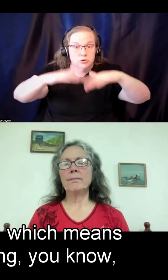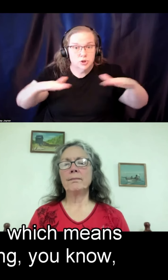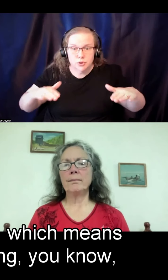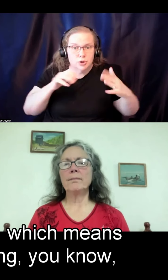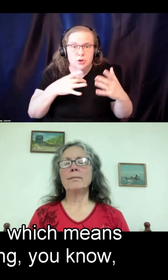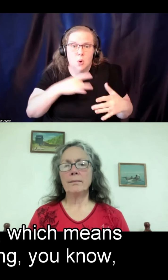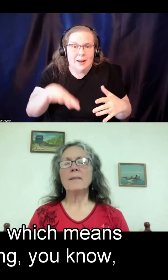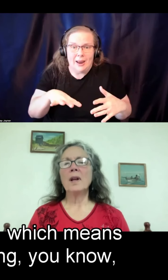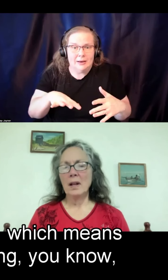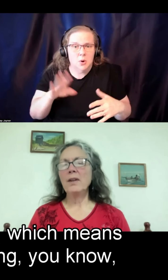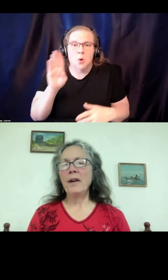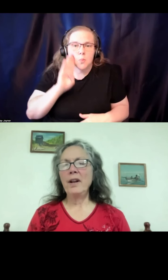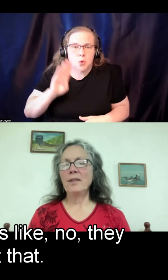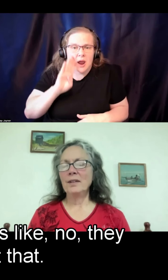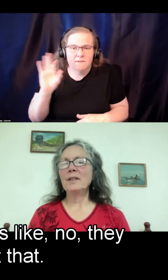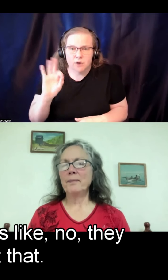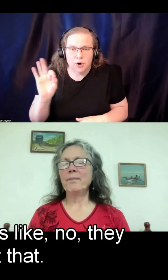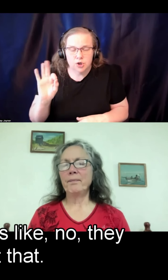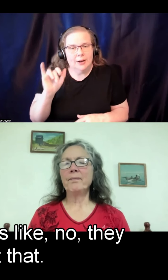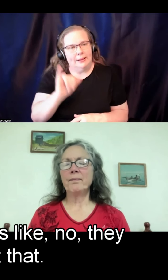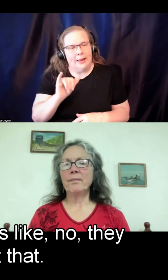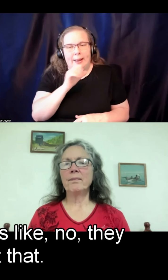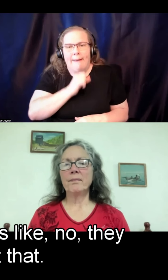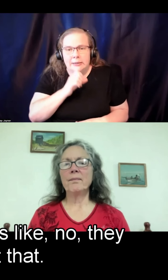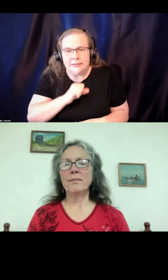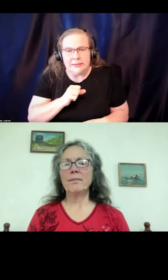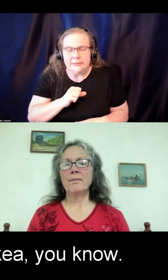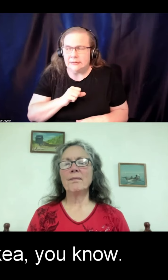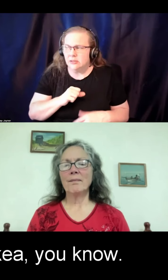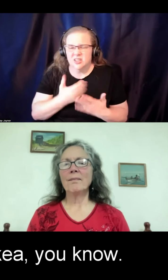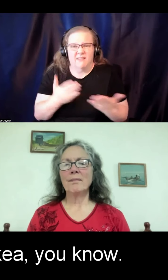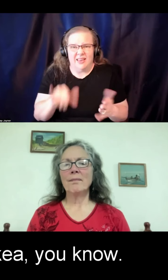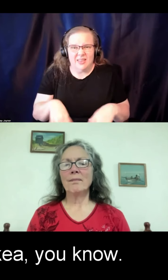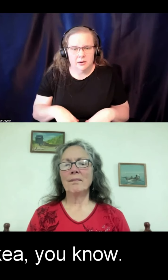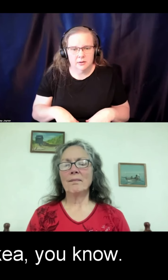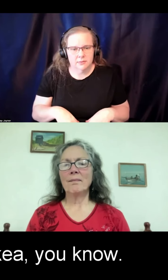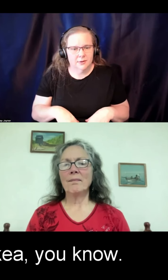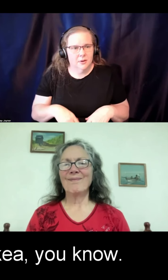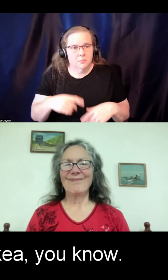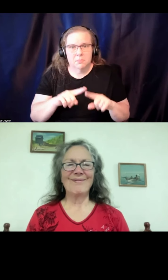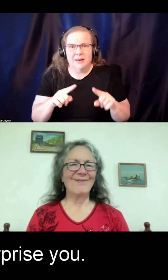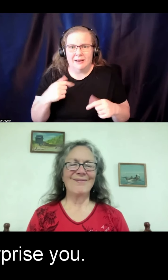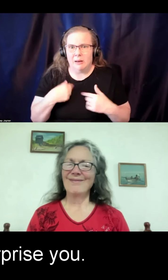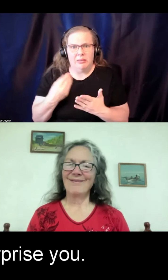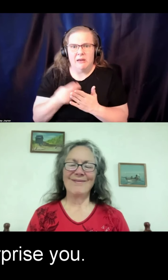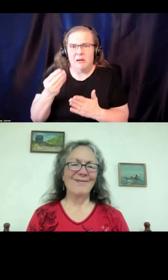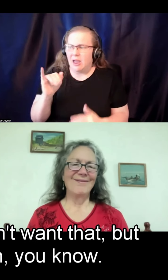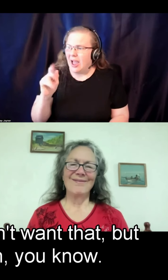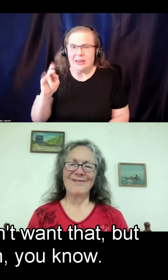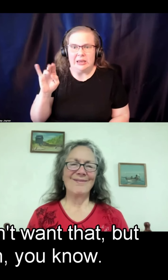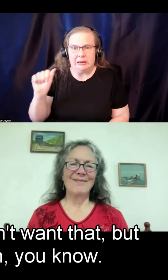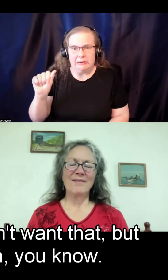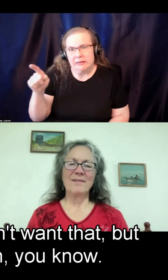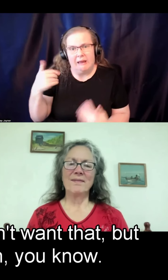which means antiques or anything, kind of old timey, it's like, no, they don't want that. Why but have they that might at IKEA, they might surprise you. They